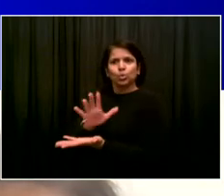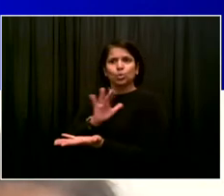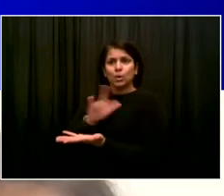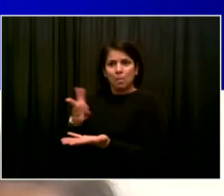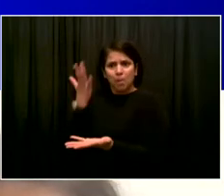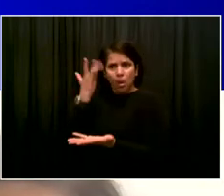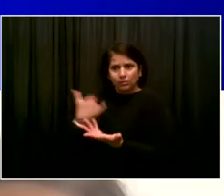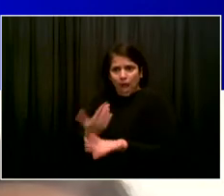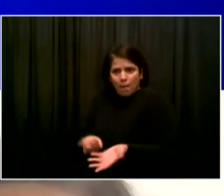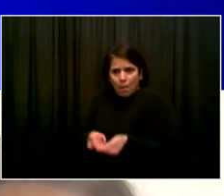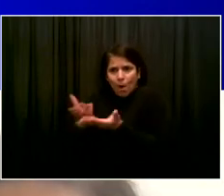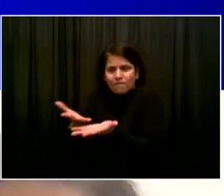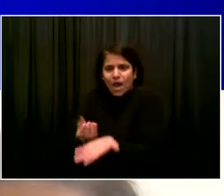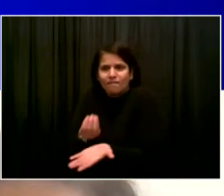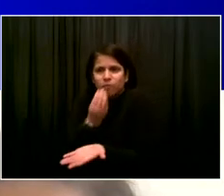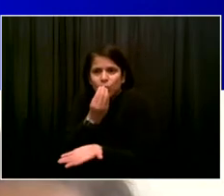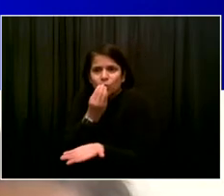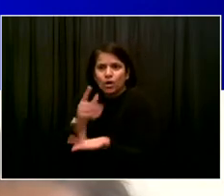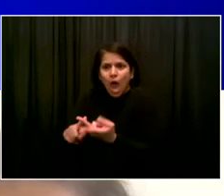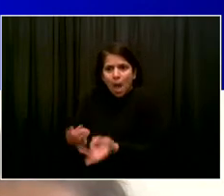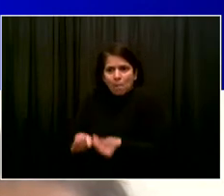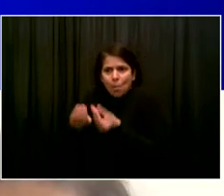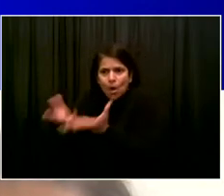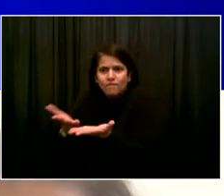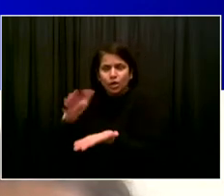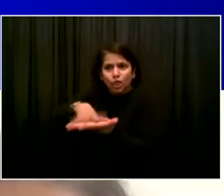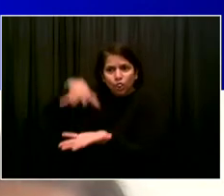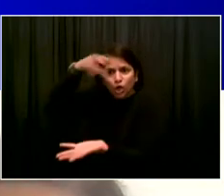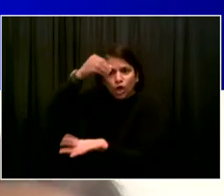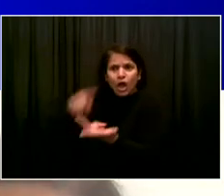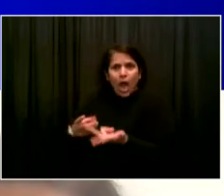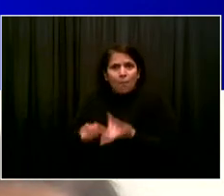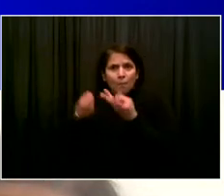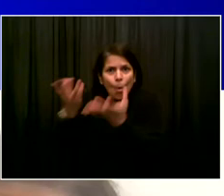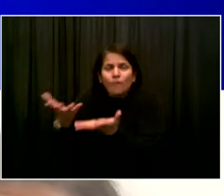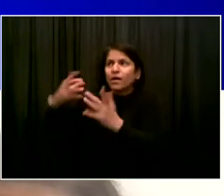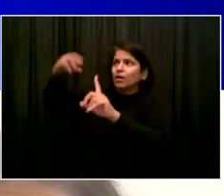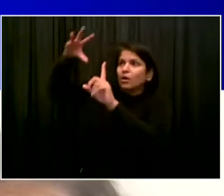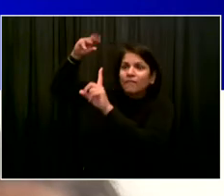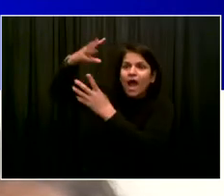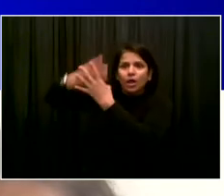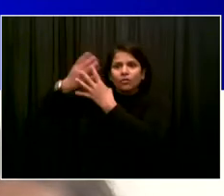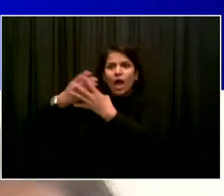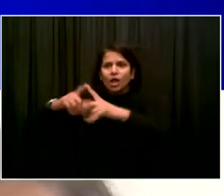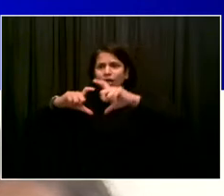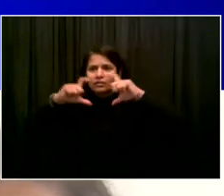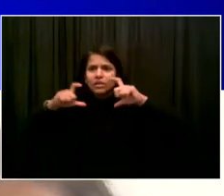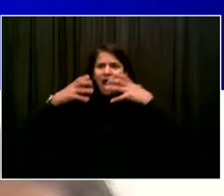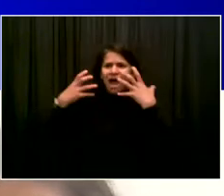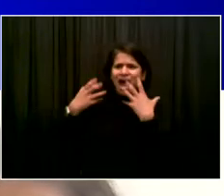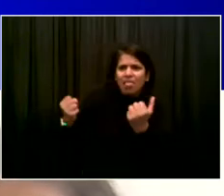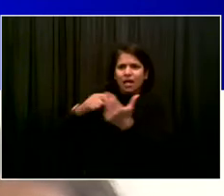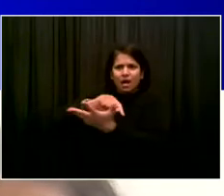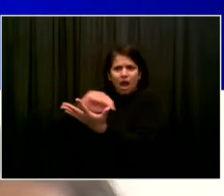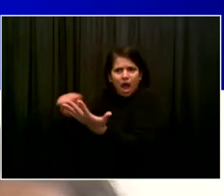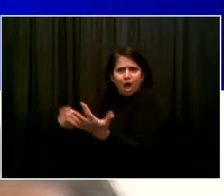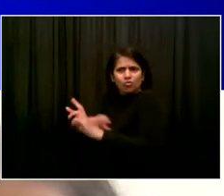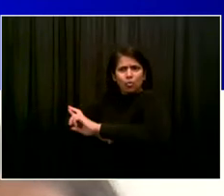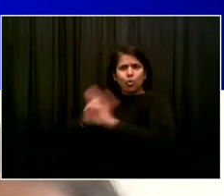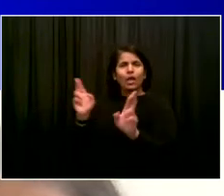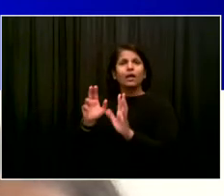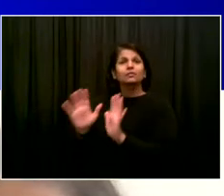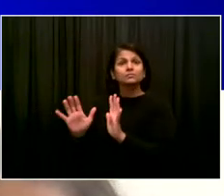to factor that into the equation. I just wanted to offer, if you had any thoughts on that, because, you know, sometimes the conversation gets a little